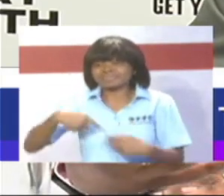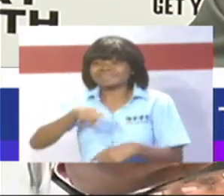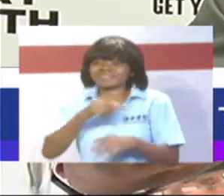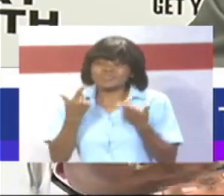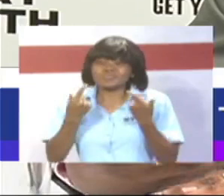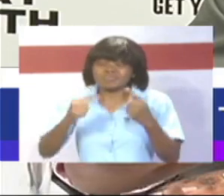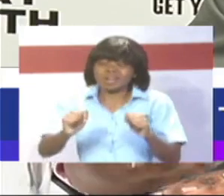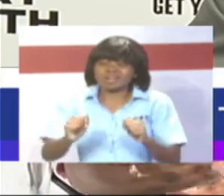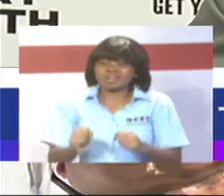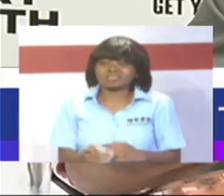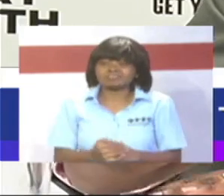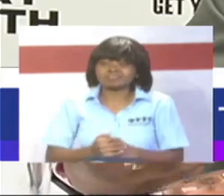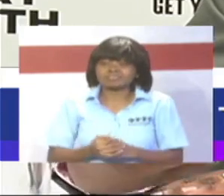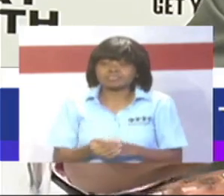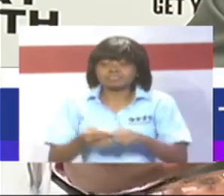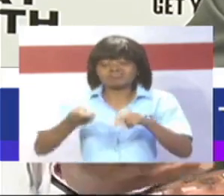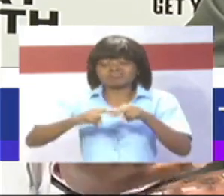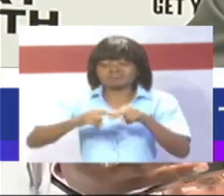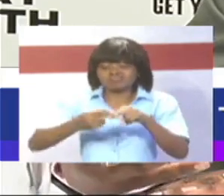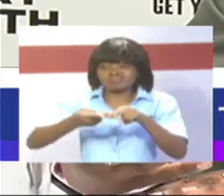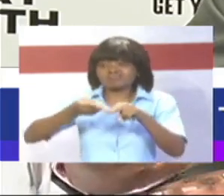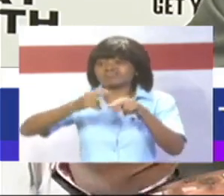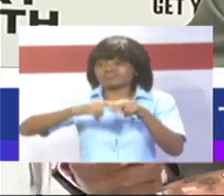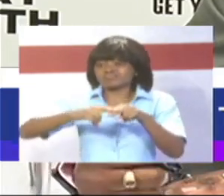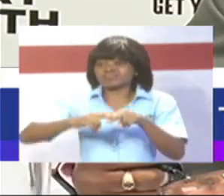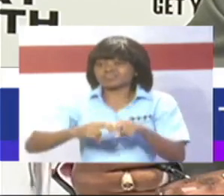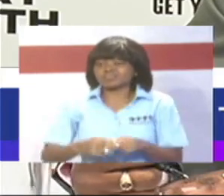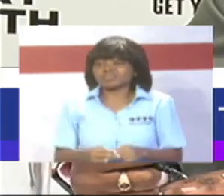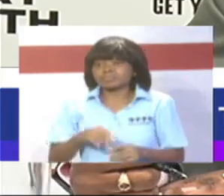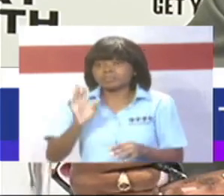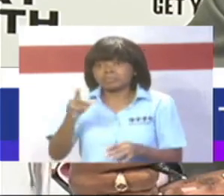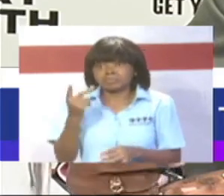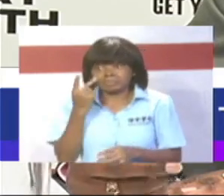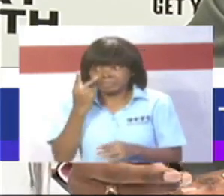increase capacity as demand would require.